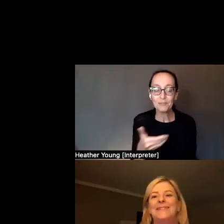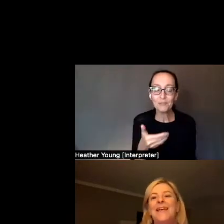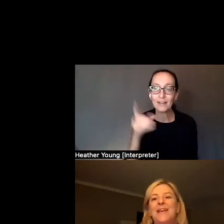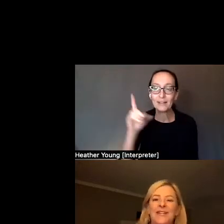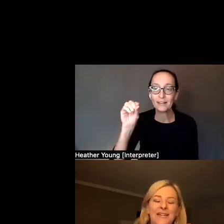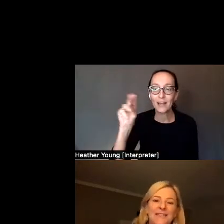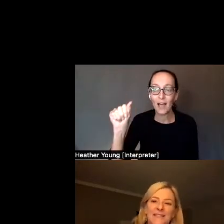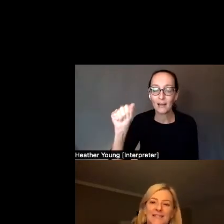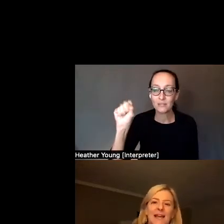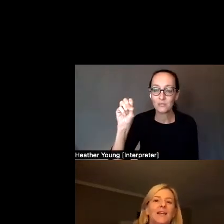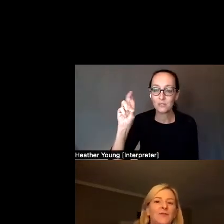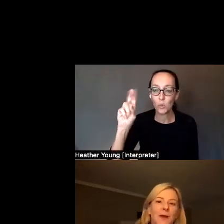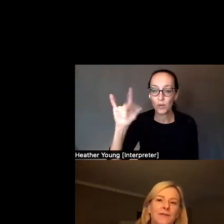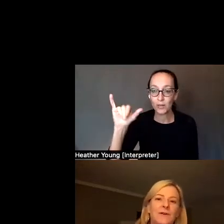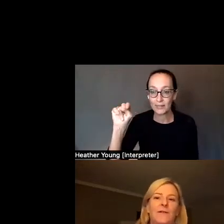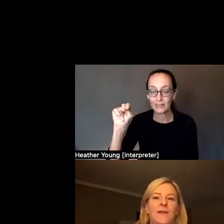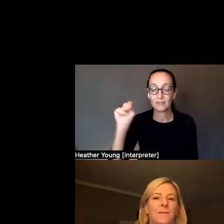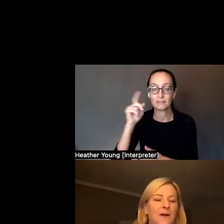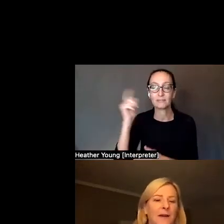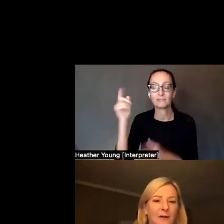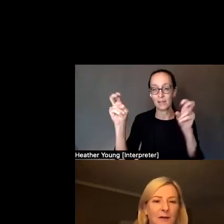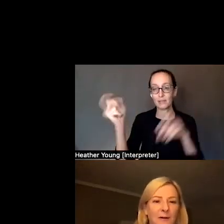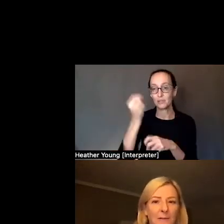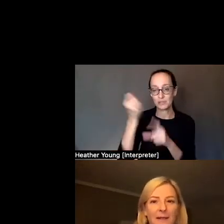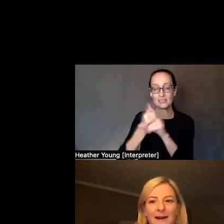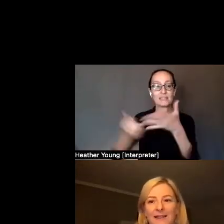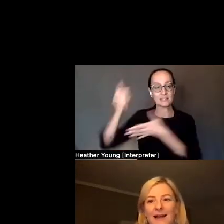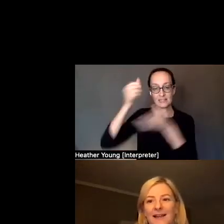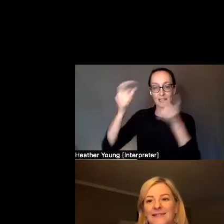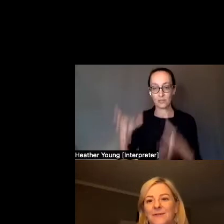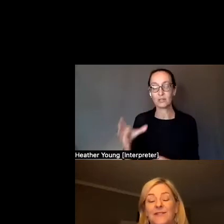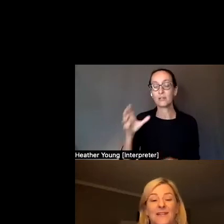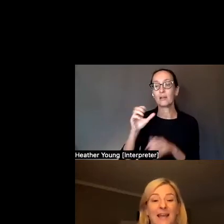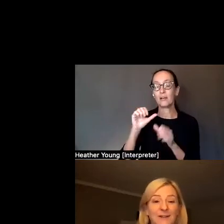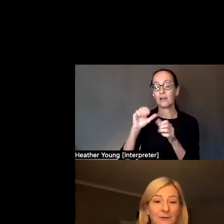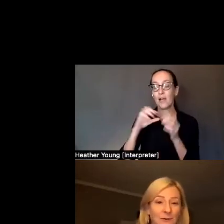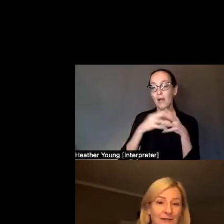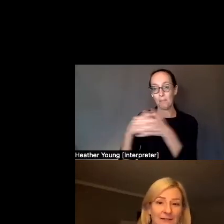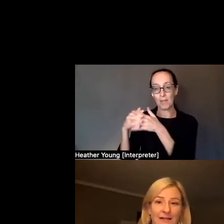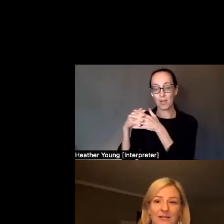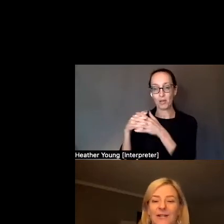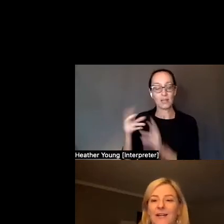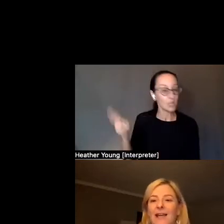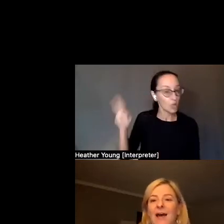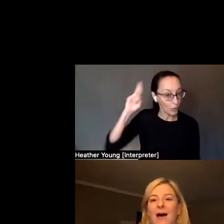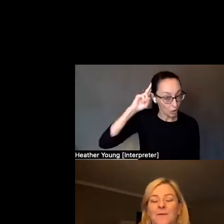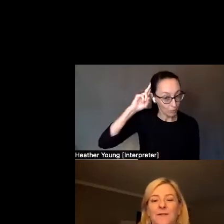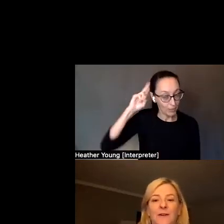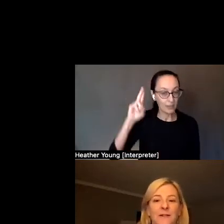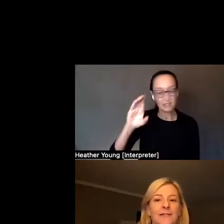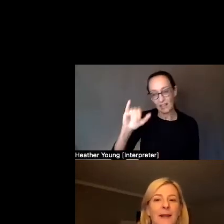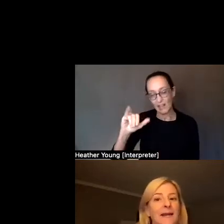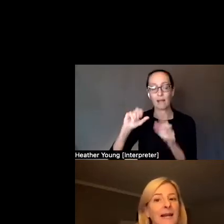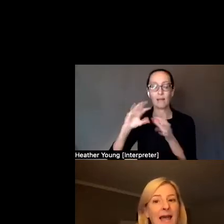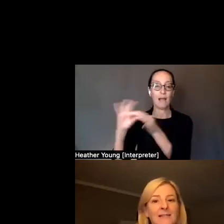Tuesdays. She is the Executive Director of the American Cochlear Implant Alliance, which is a national organization devoted